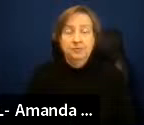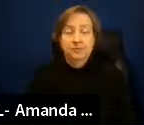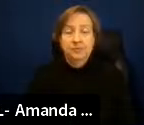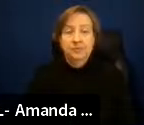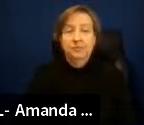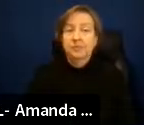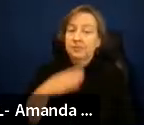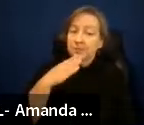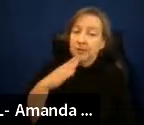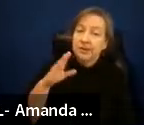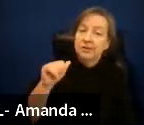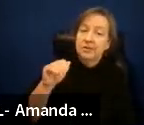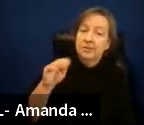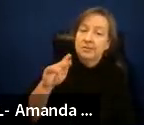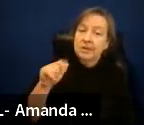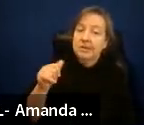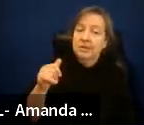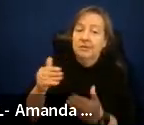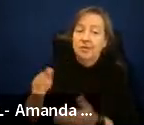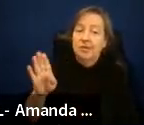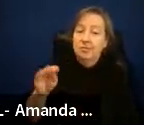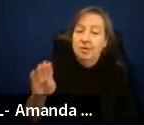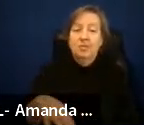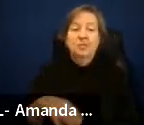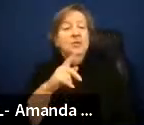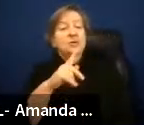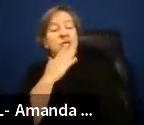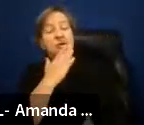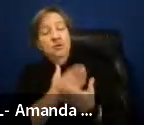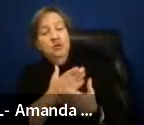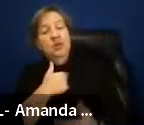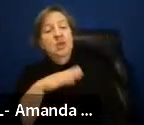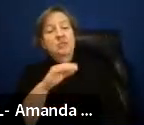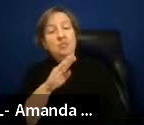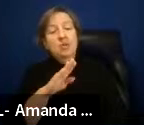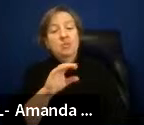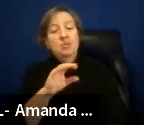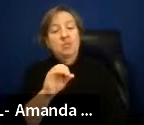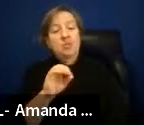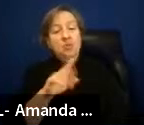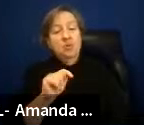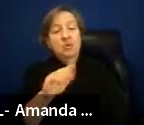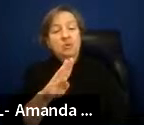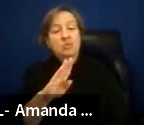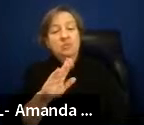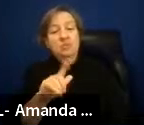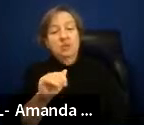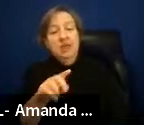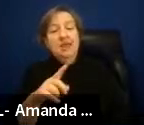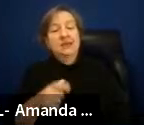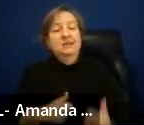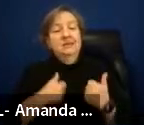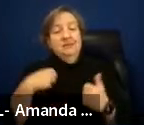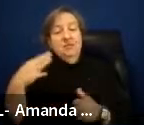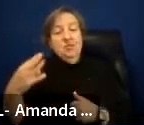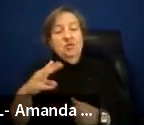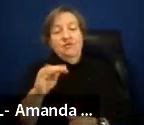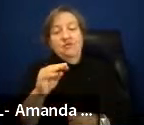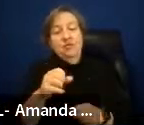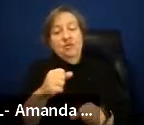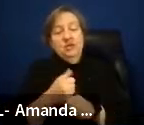Thank you, Amanda. Go ahead, Bob. Okay, very good. I'm Bob Wardblad, a Washington resident and 40 years a civil